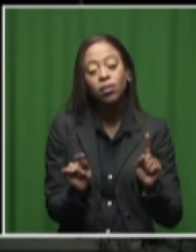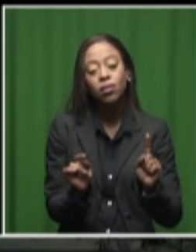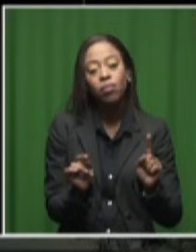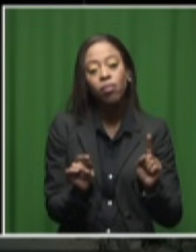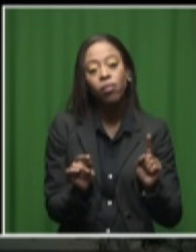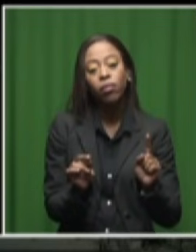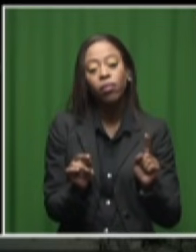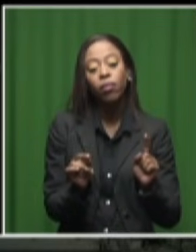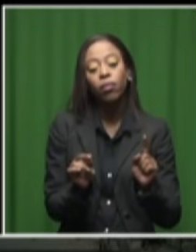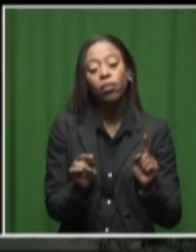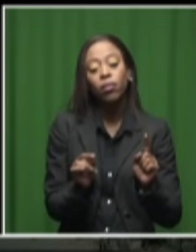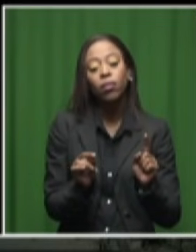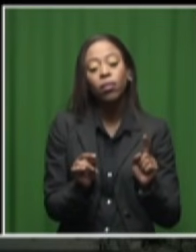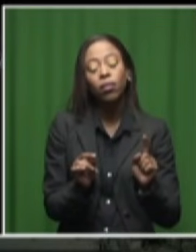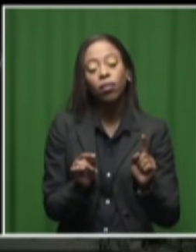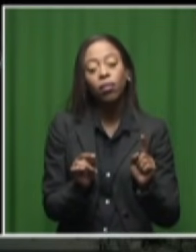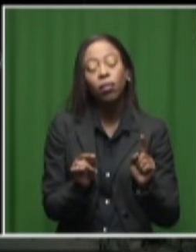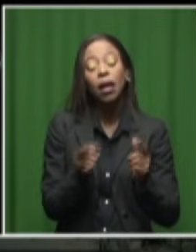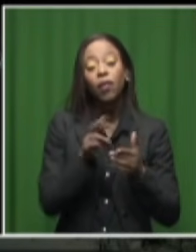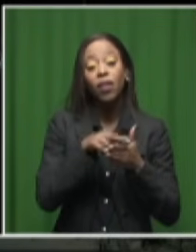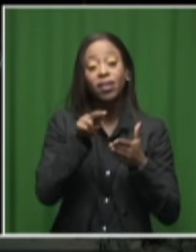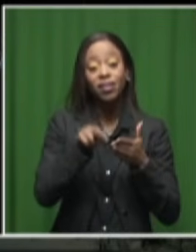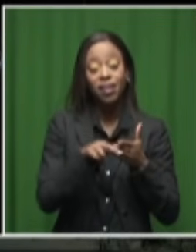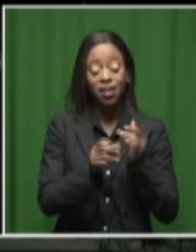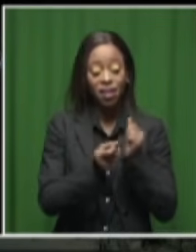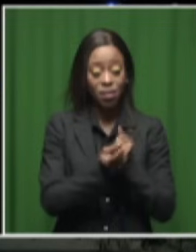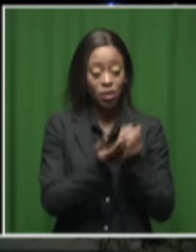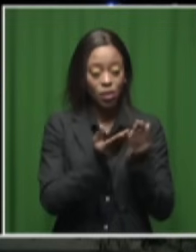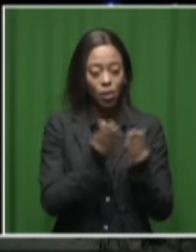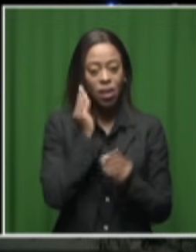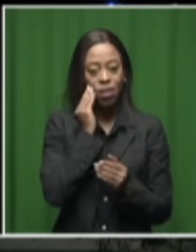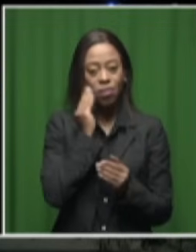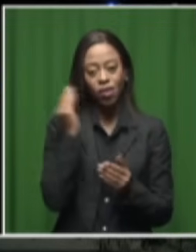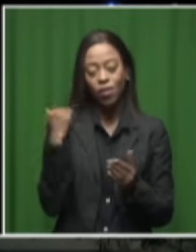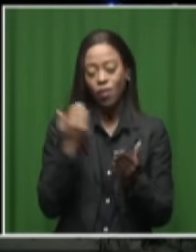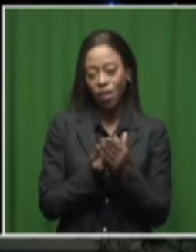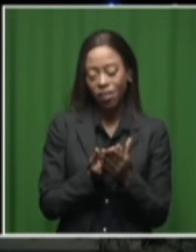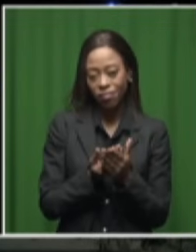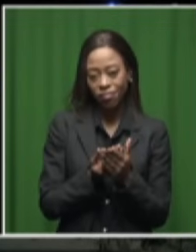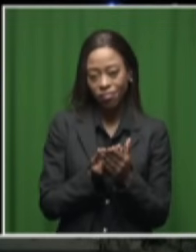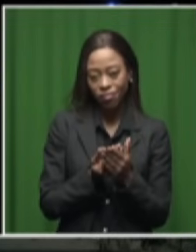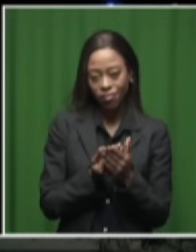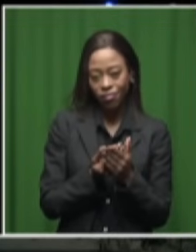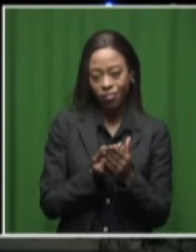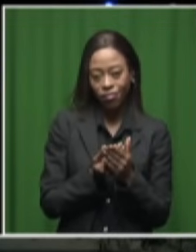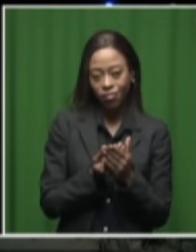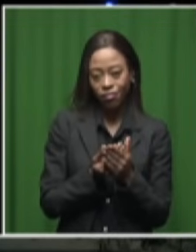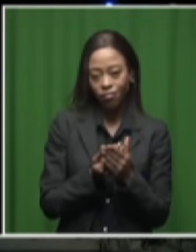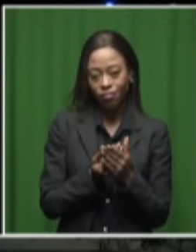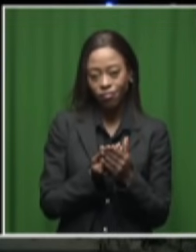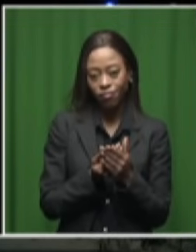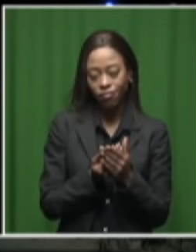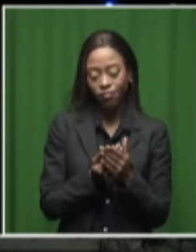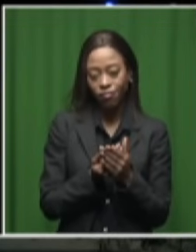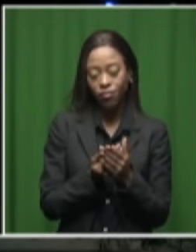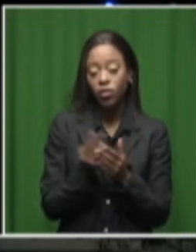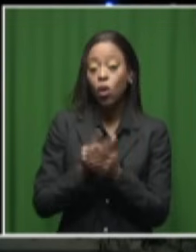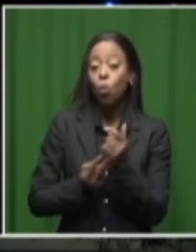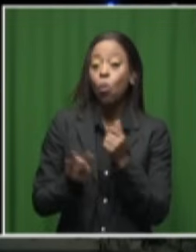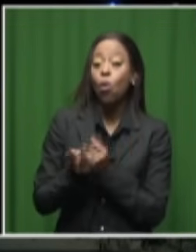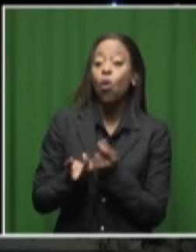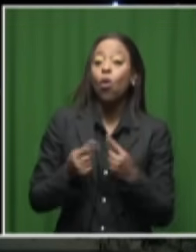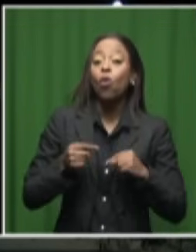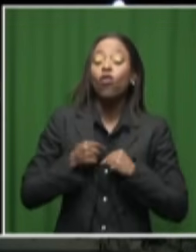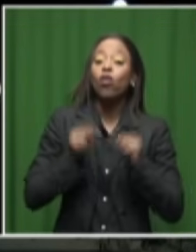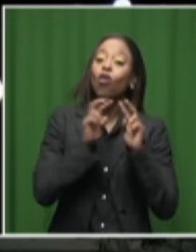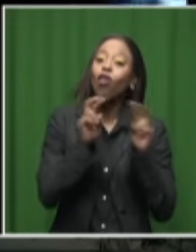which are an outcome of the experiences we've had in the interaction both of us with